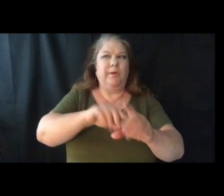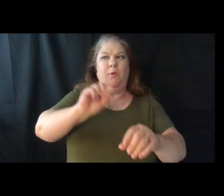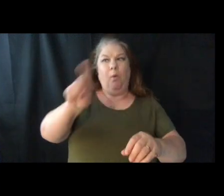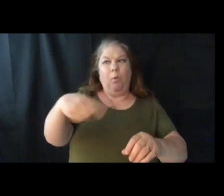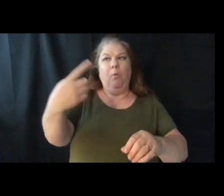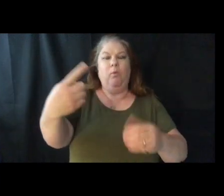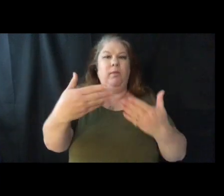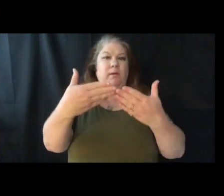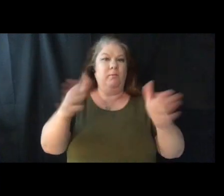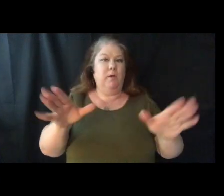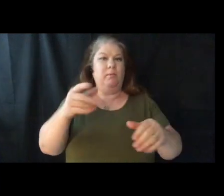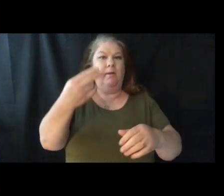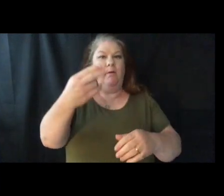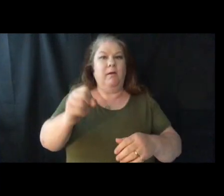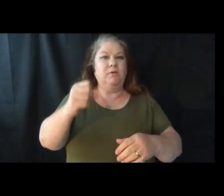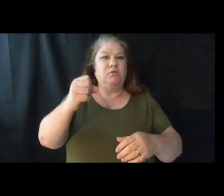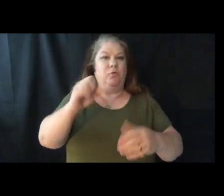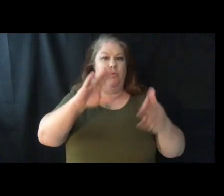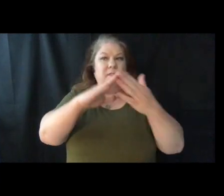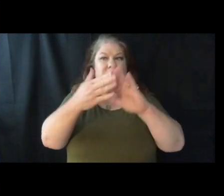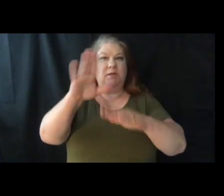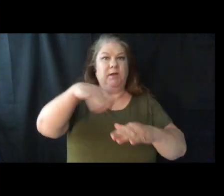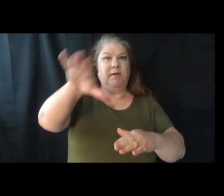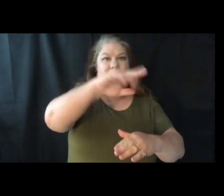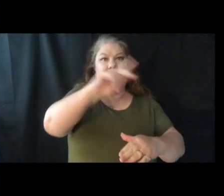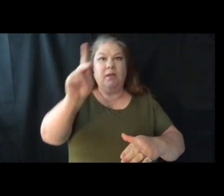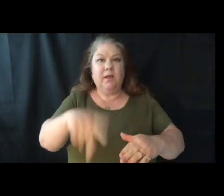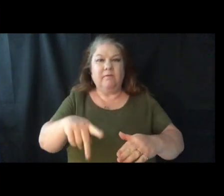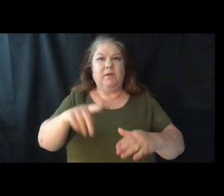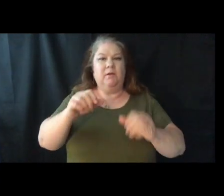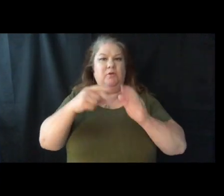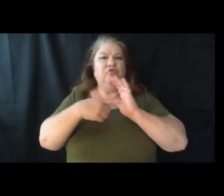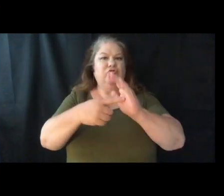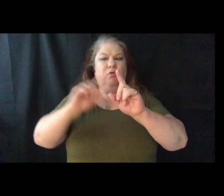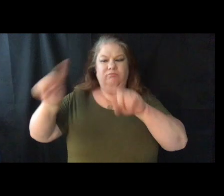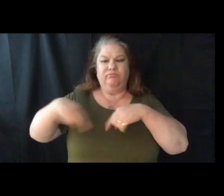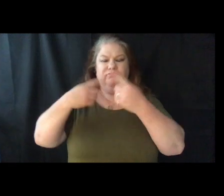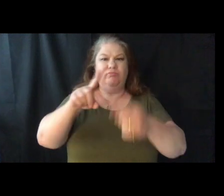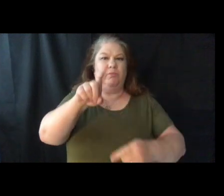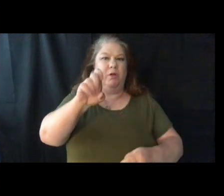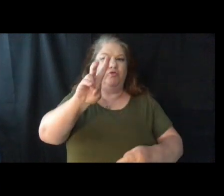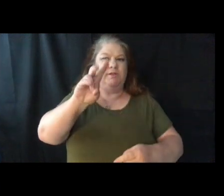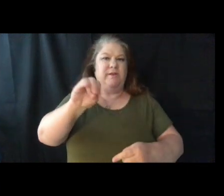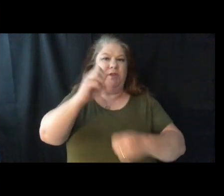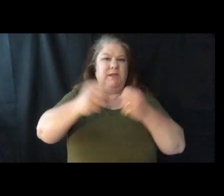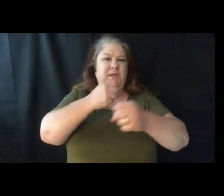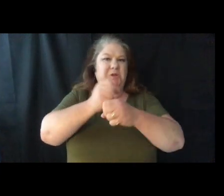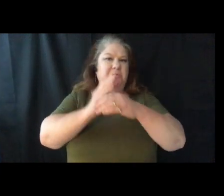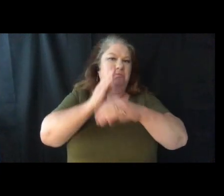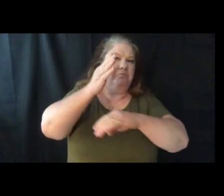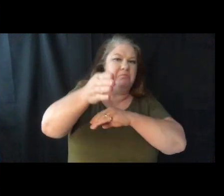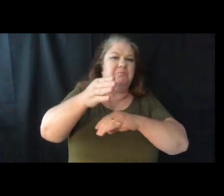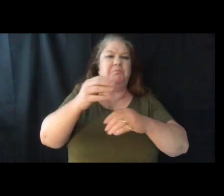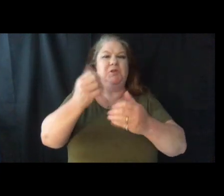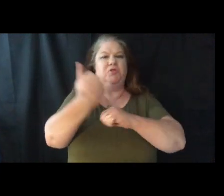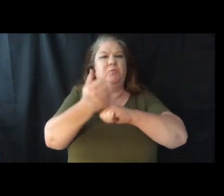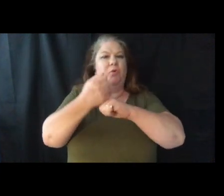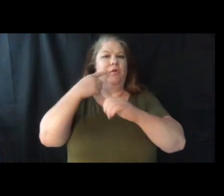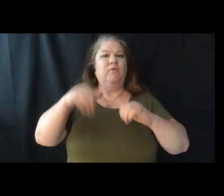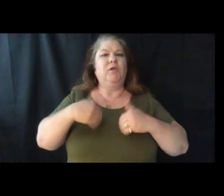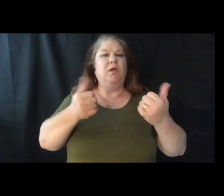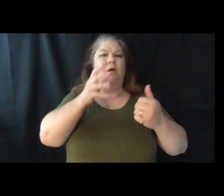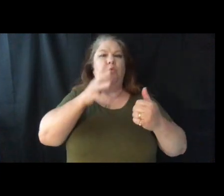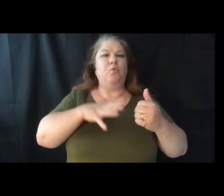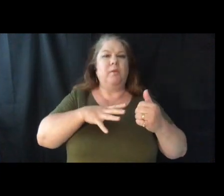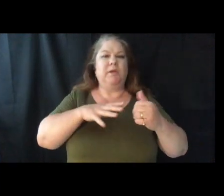the only public high school in the city of Philadelphia that demonstrated more than 170 years of support for young women as they found their